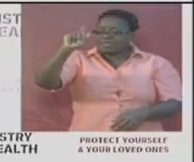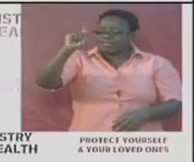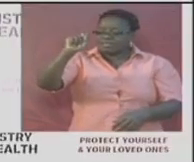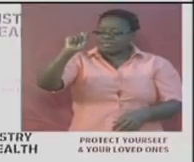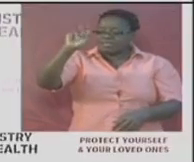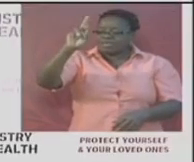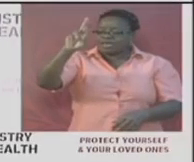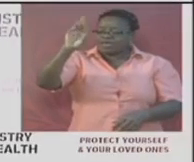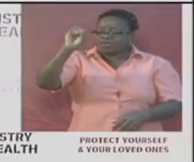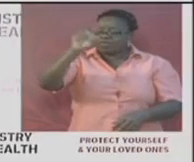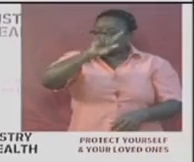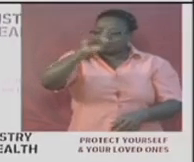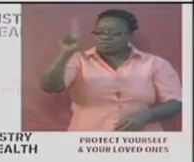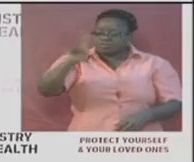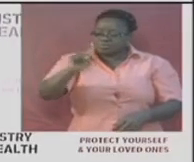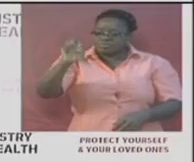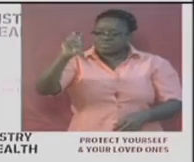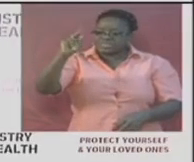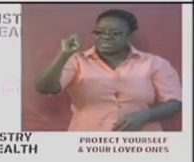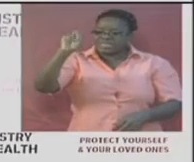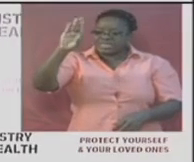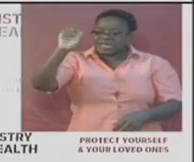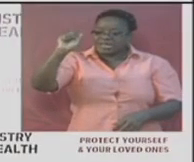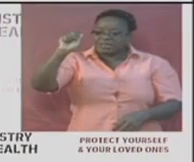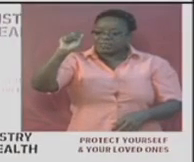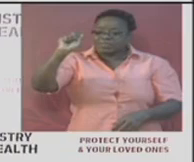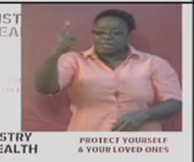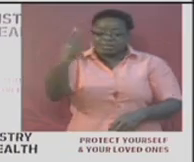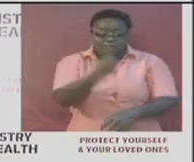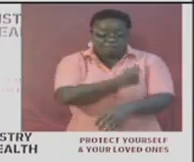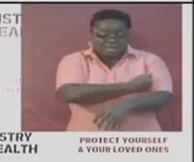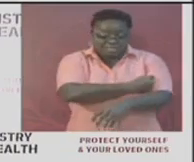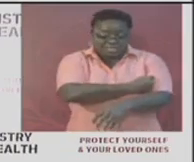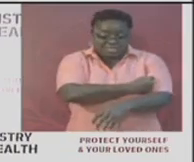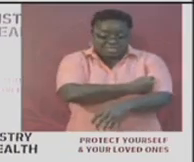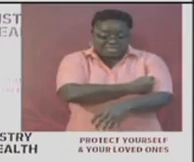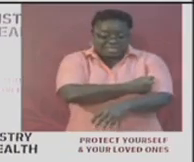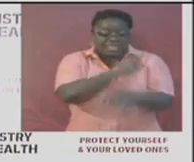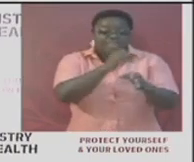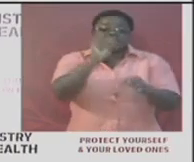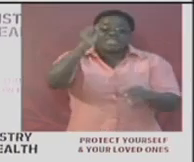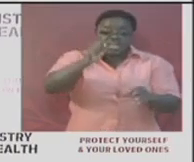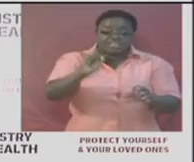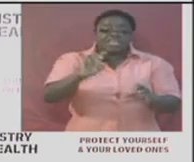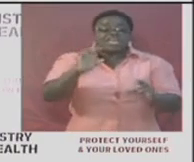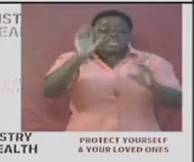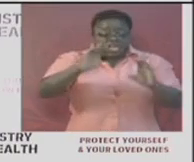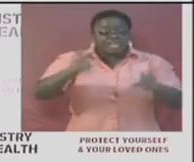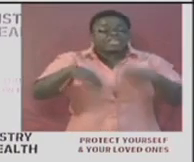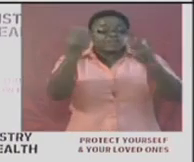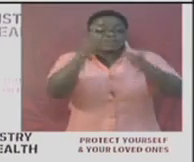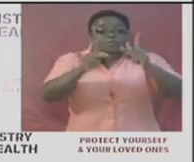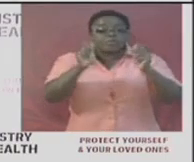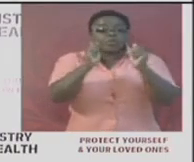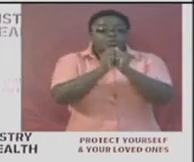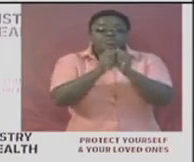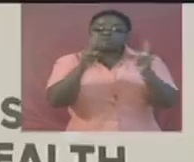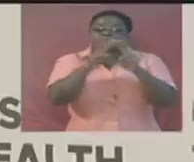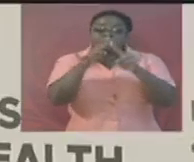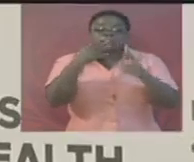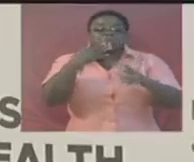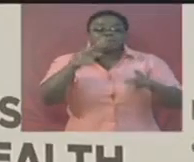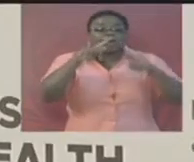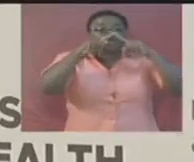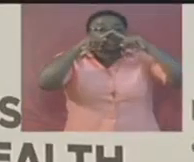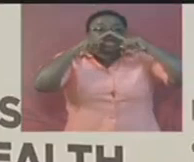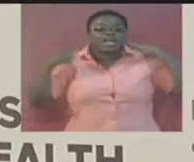I have to say that I am not aware of a lot of allergies associated with the AstraZeneca. Maybe I haven't read the literature that you all have read,